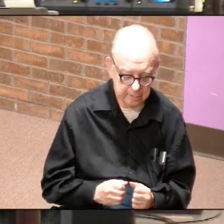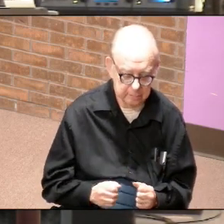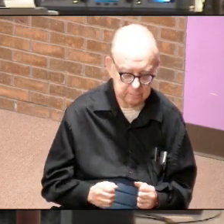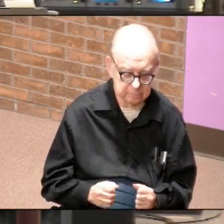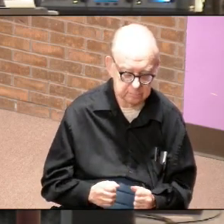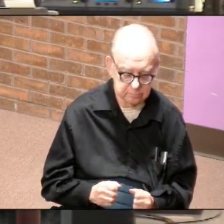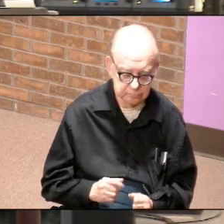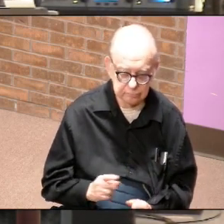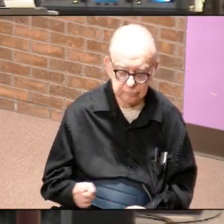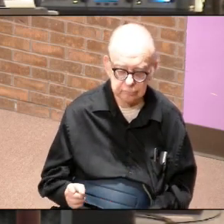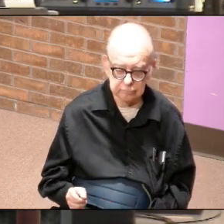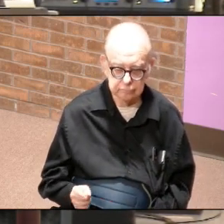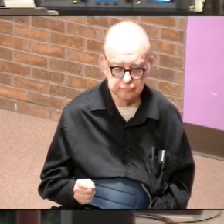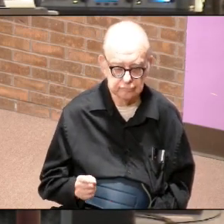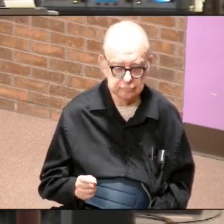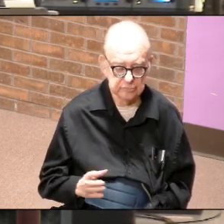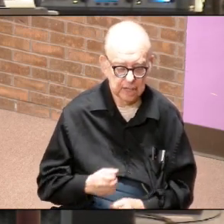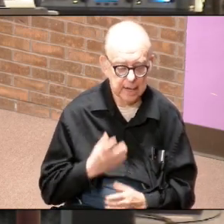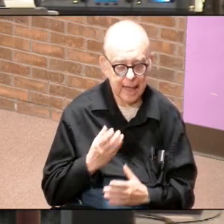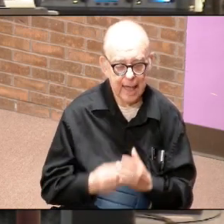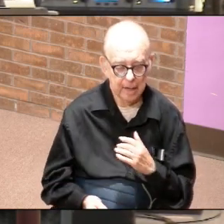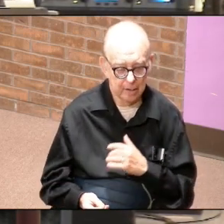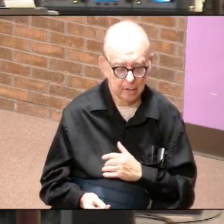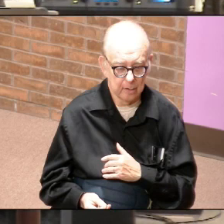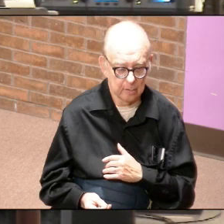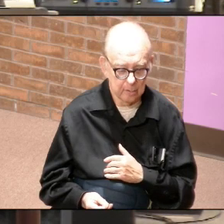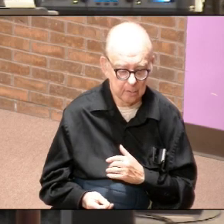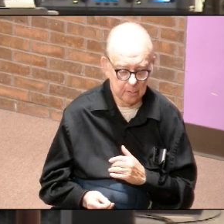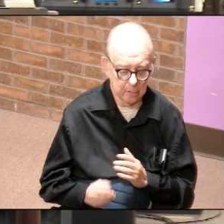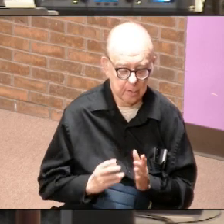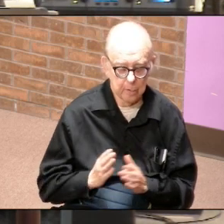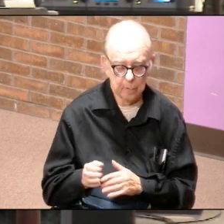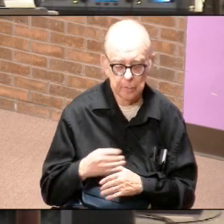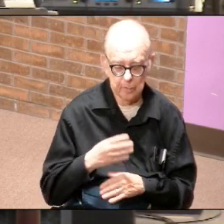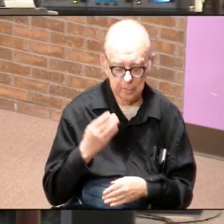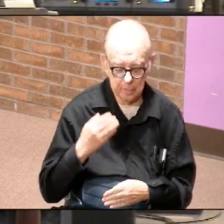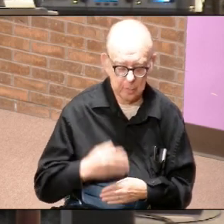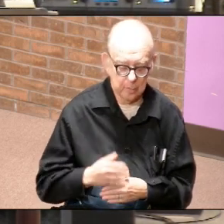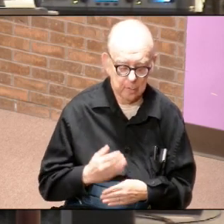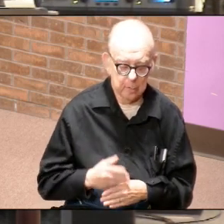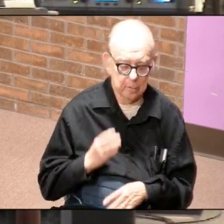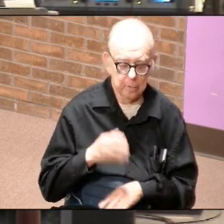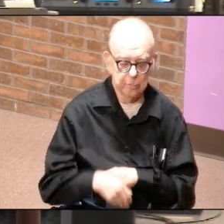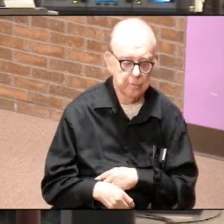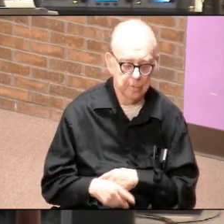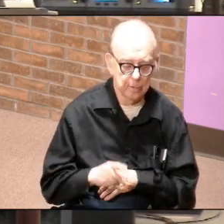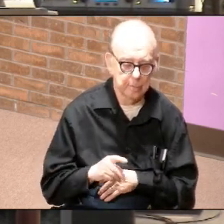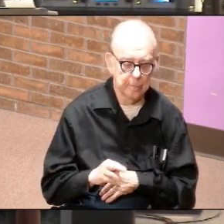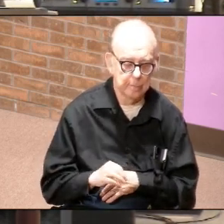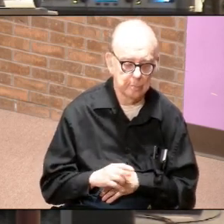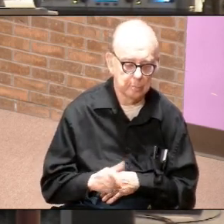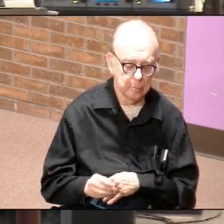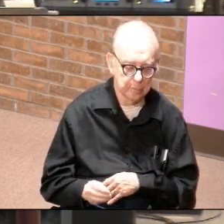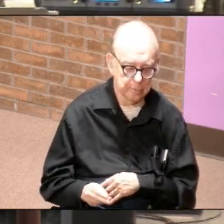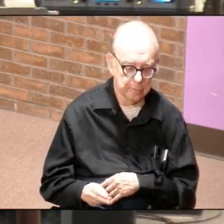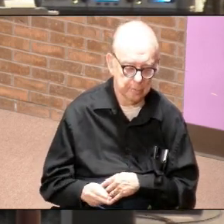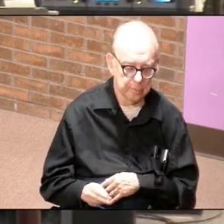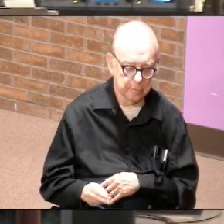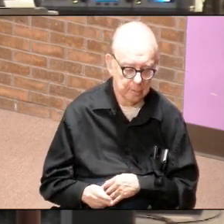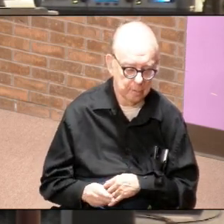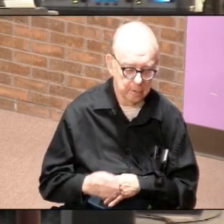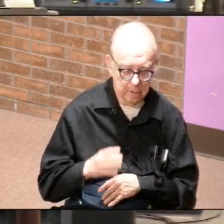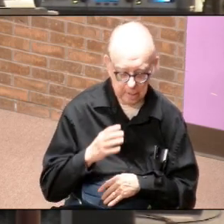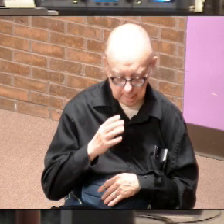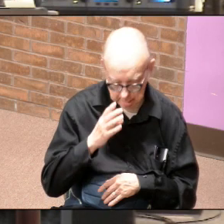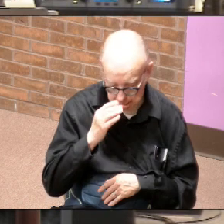And they had gotten out by going through that window onto the porch and stuff. But the little boy